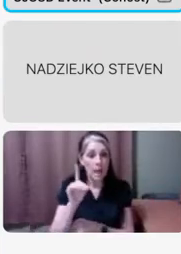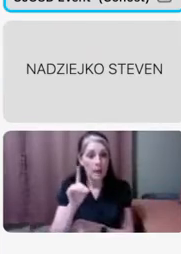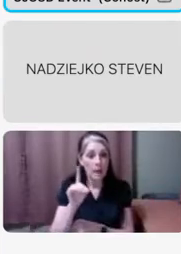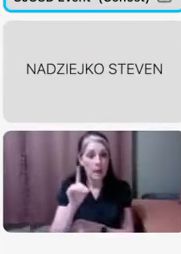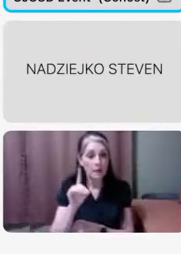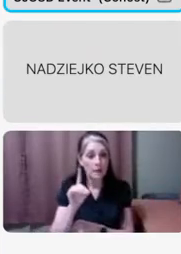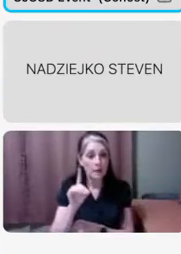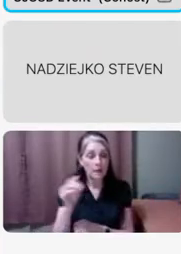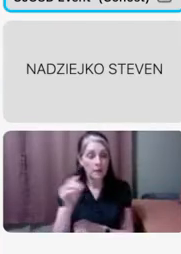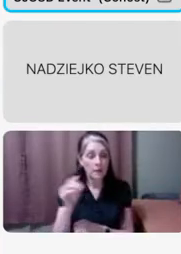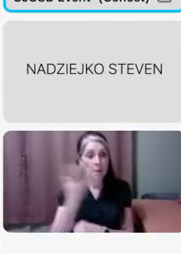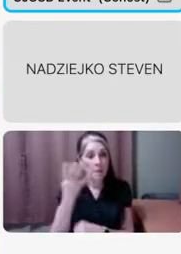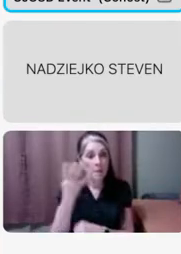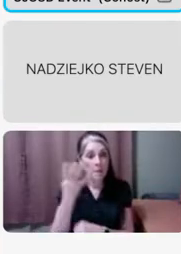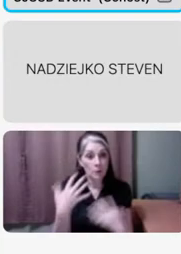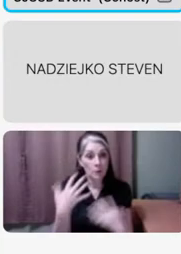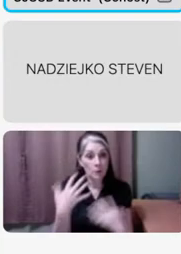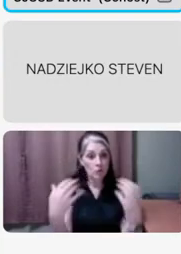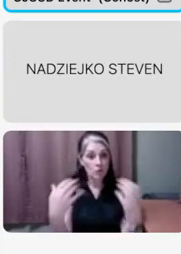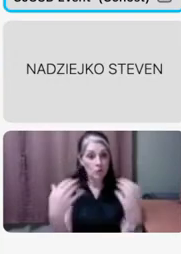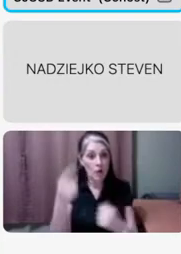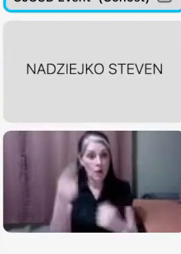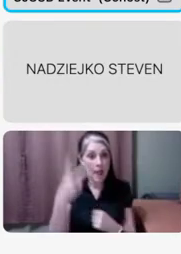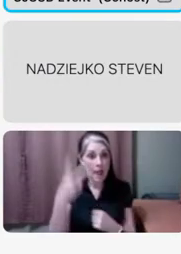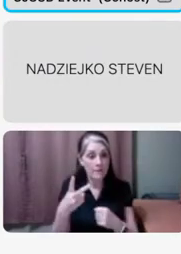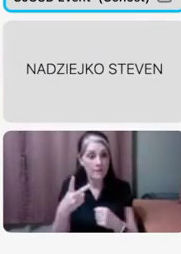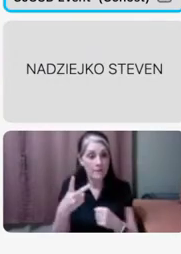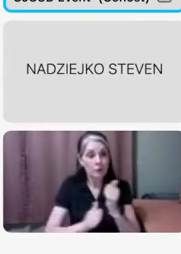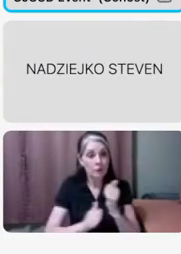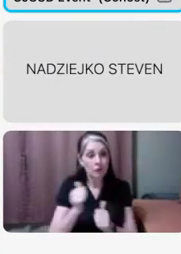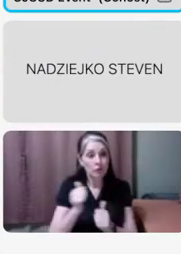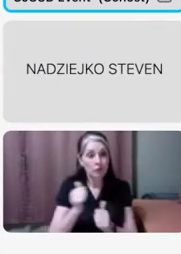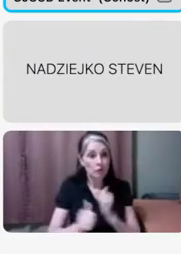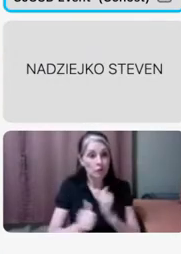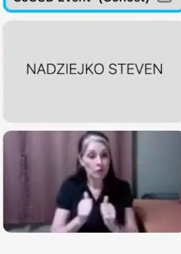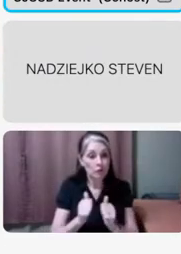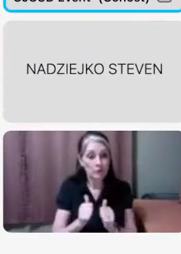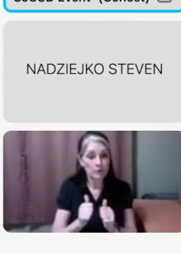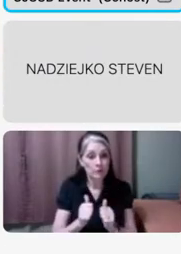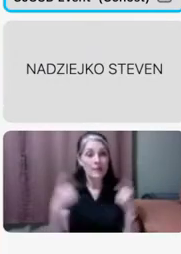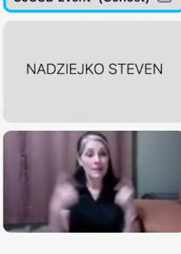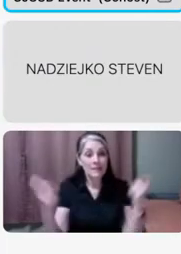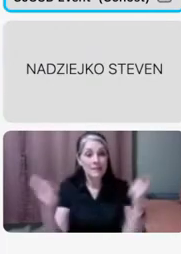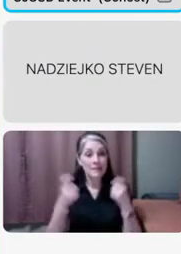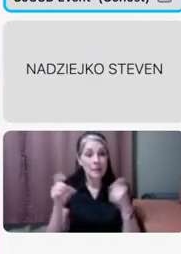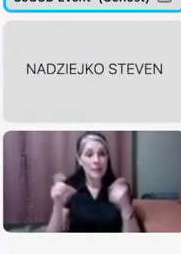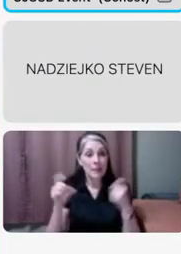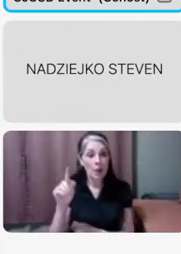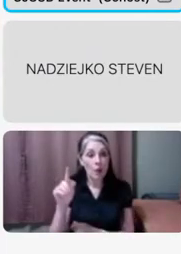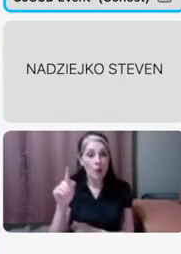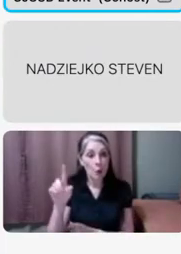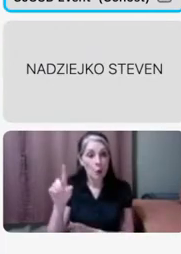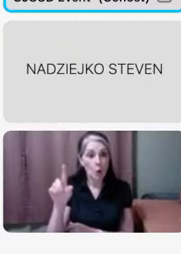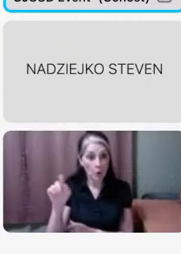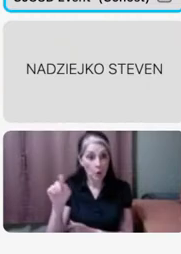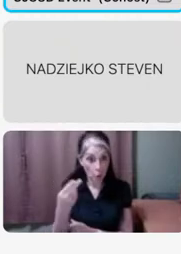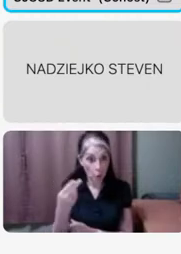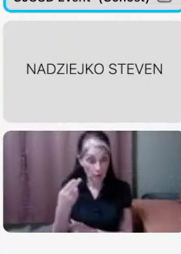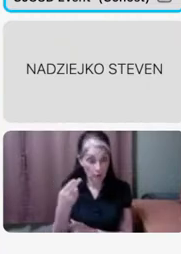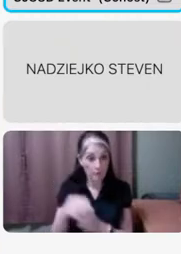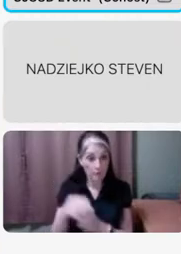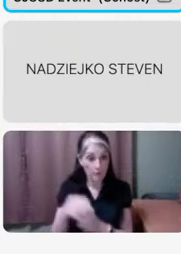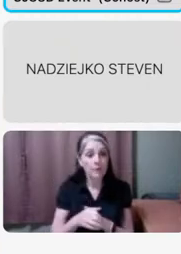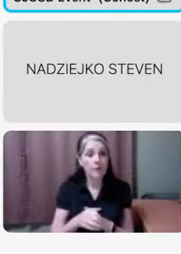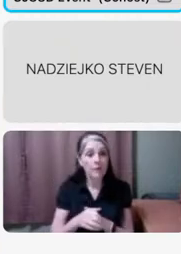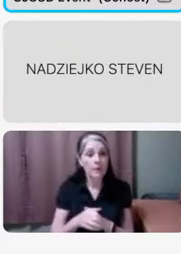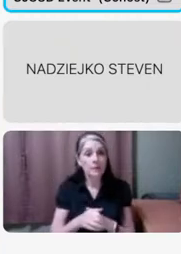field show performance we celebrated unity day on october 20th by wearing orange for anti-bullying and hosting our first of